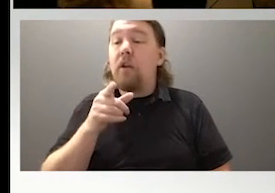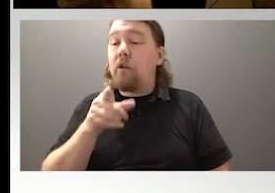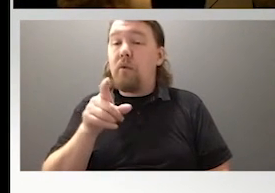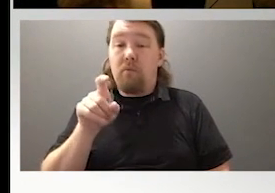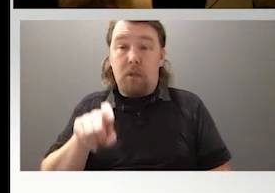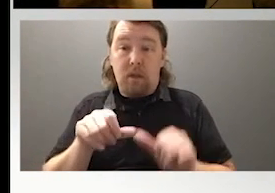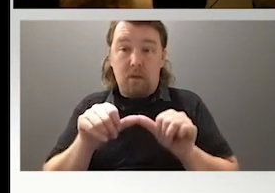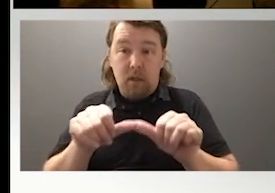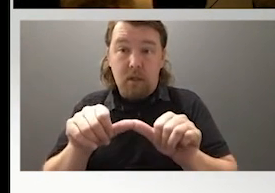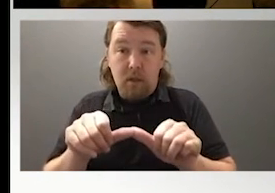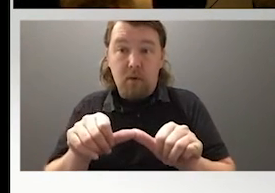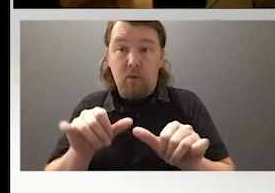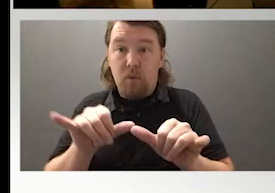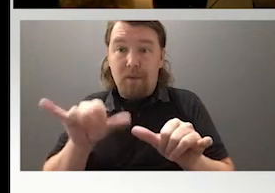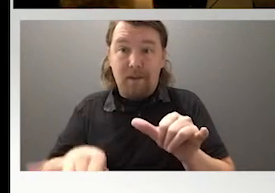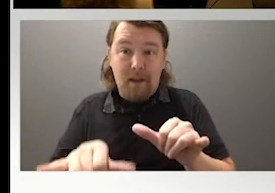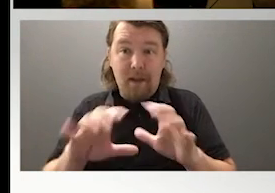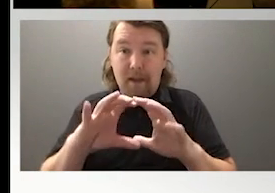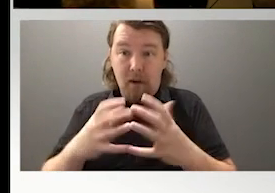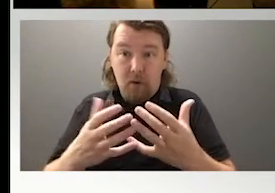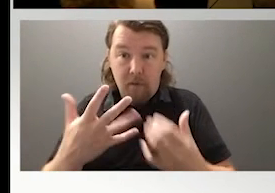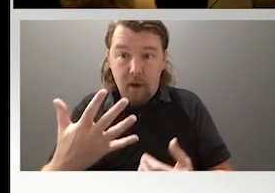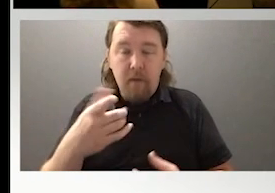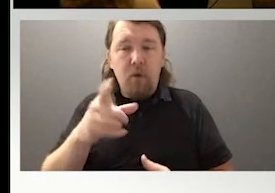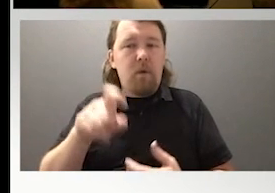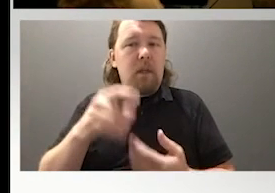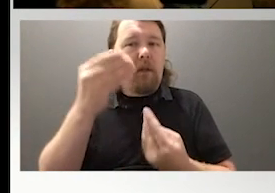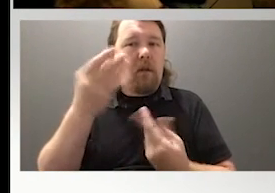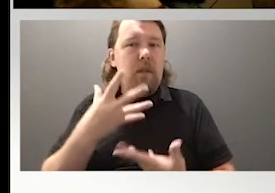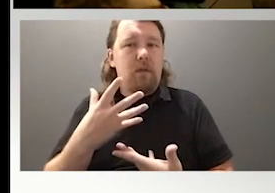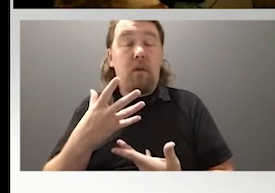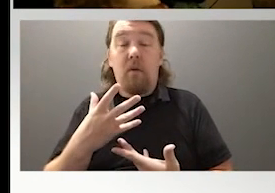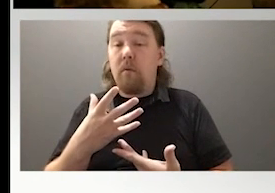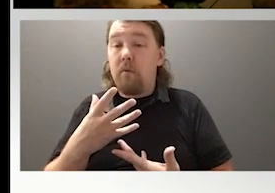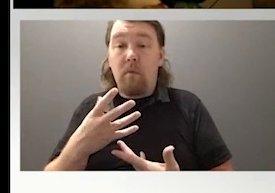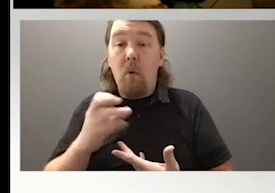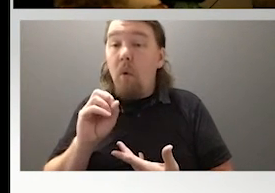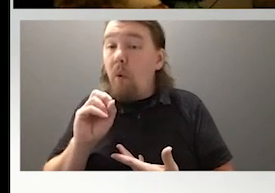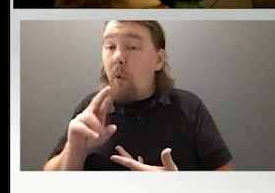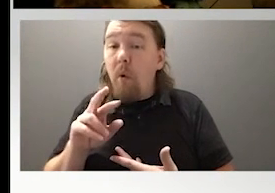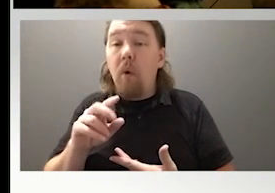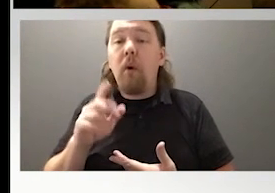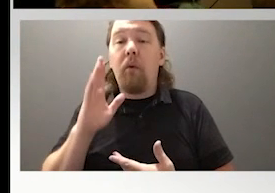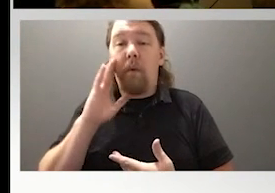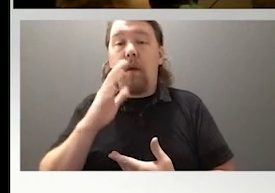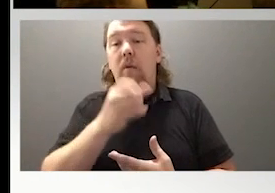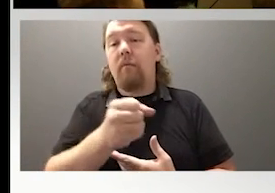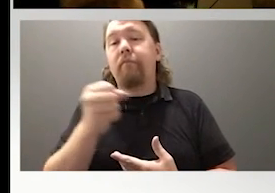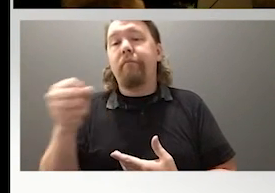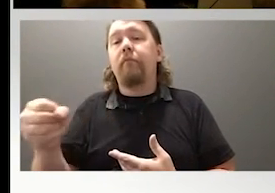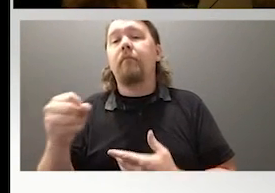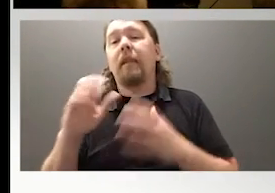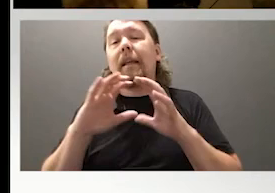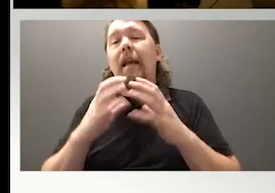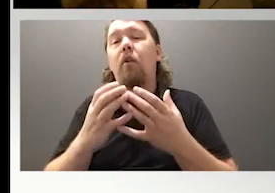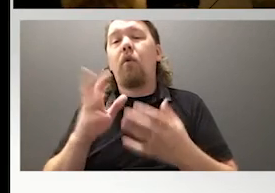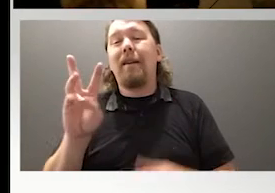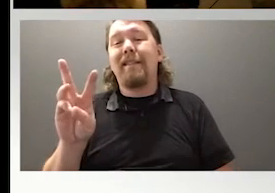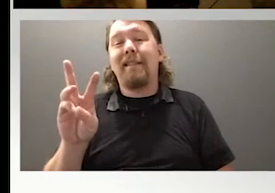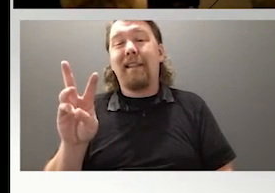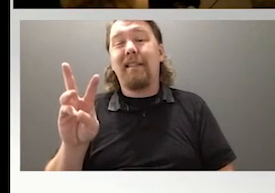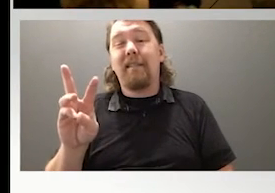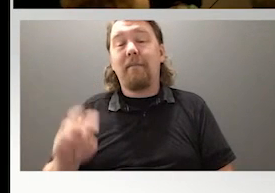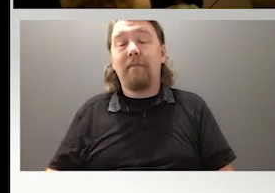need to continue to stay in category 5, you need to let us know. Otherwise, you will be placed in category 6 after a while.